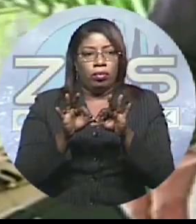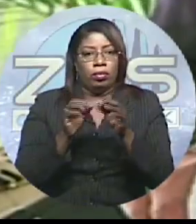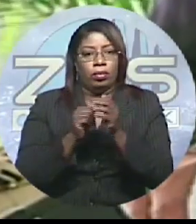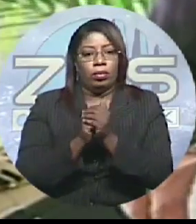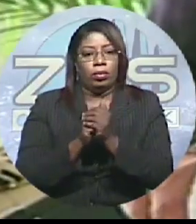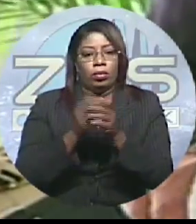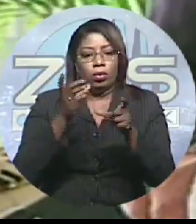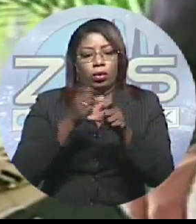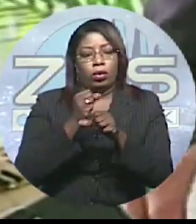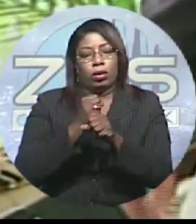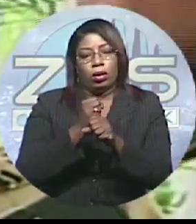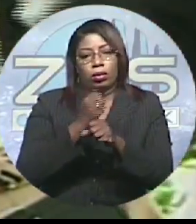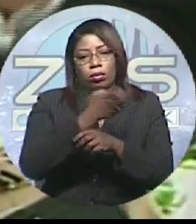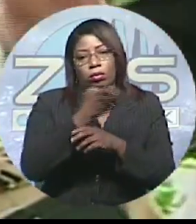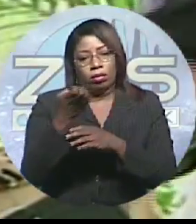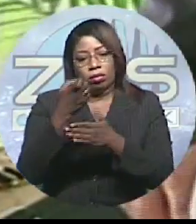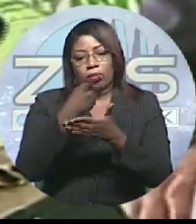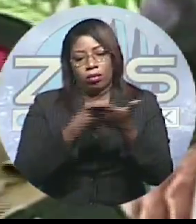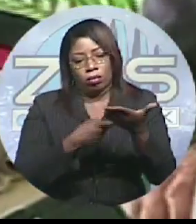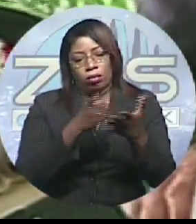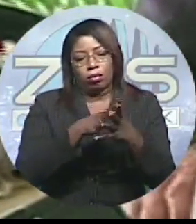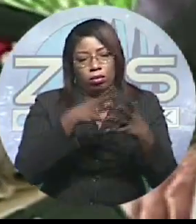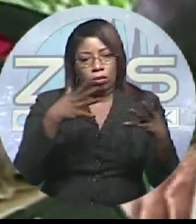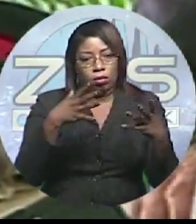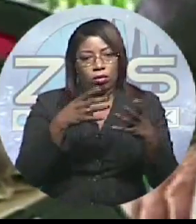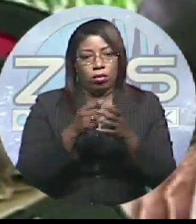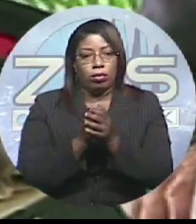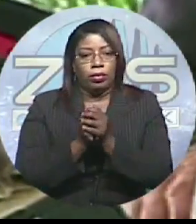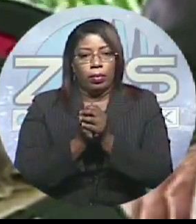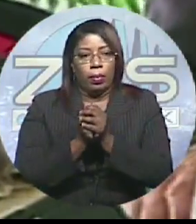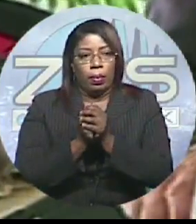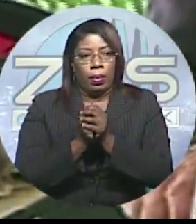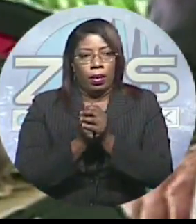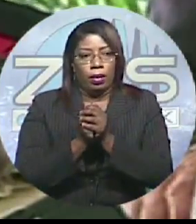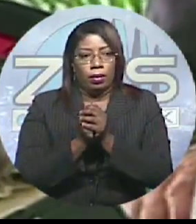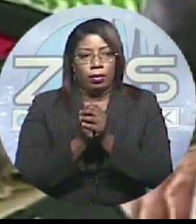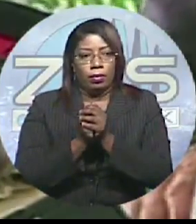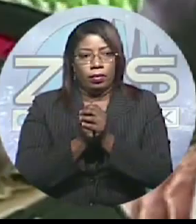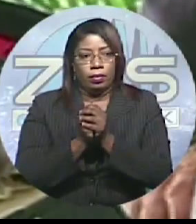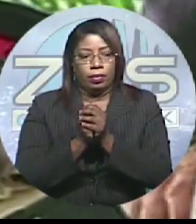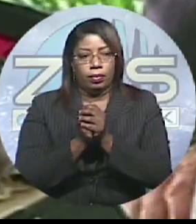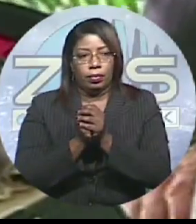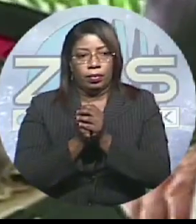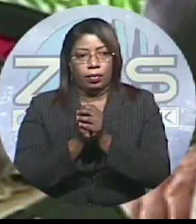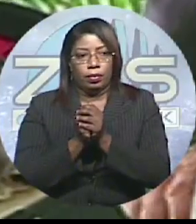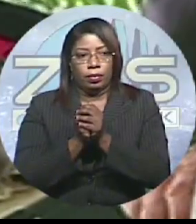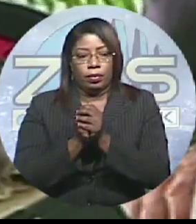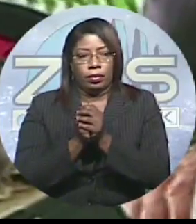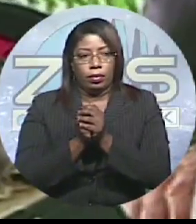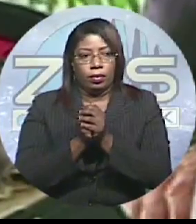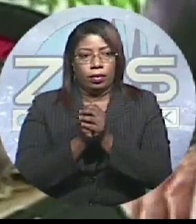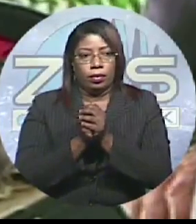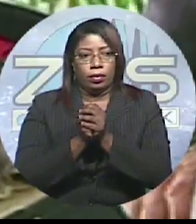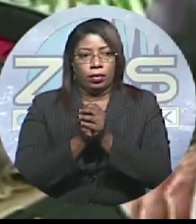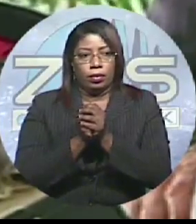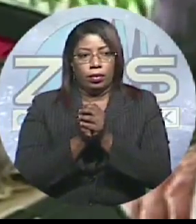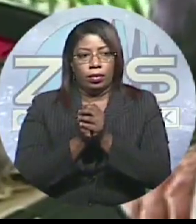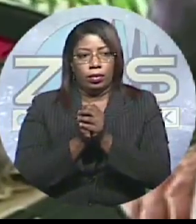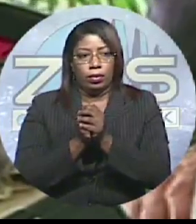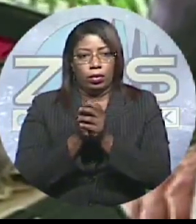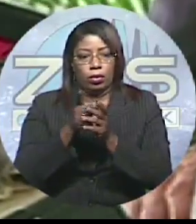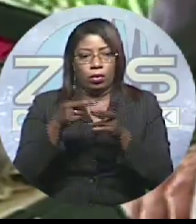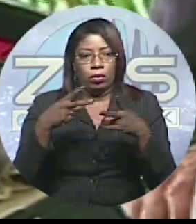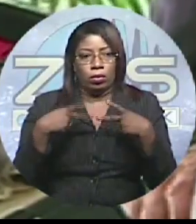buy equipment that costs as much money as these fire engines, that you have